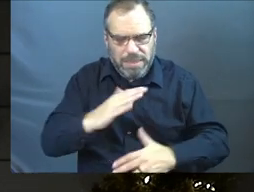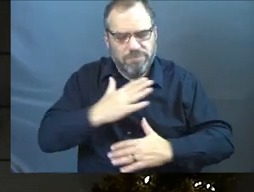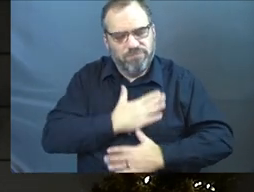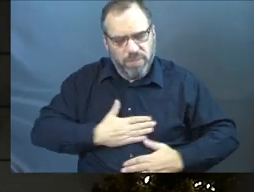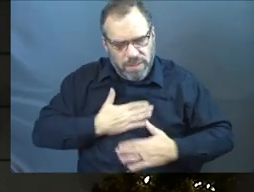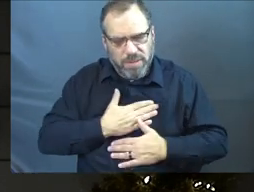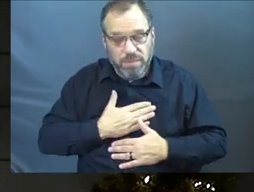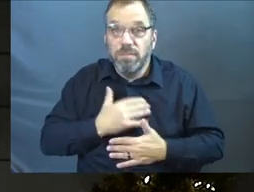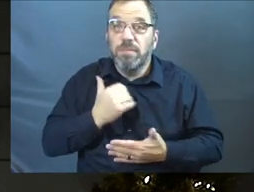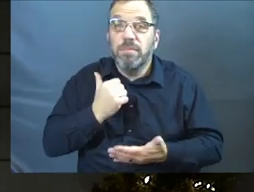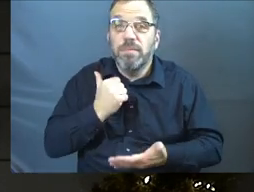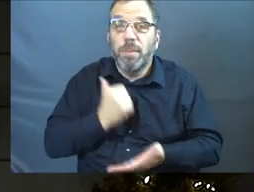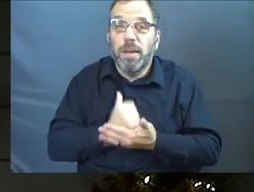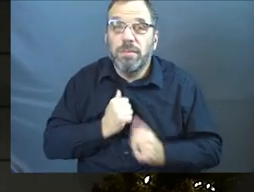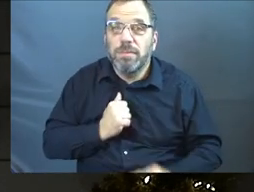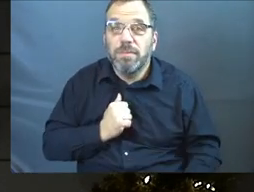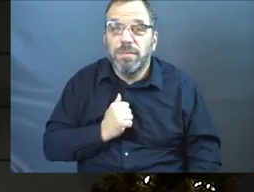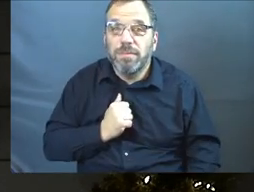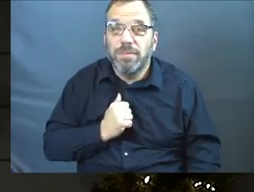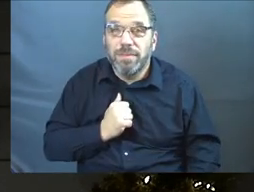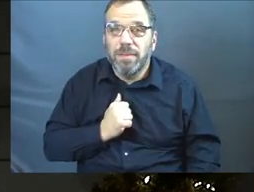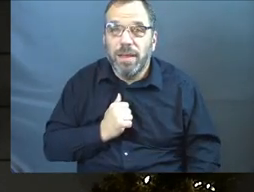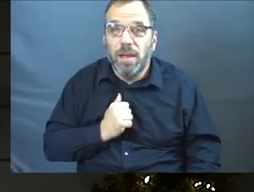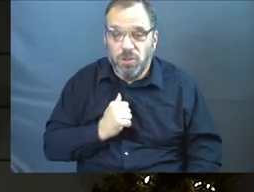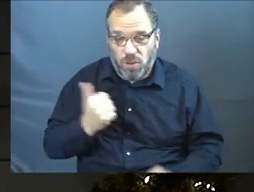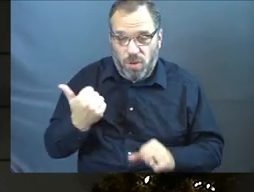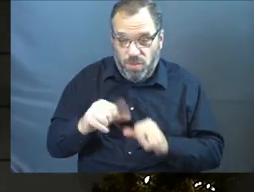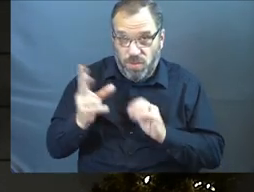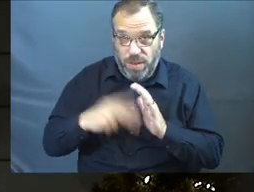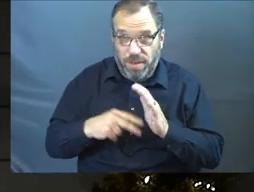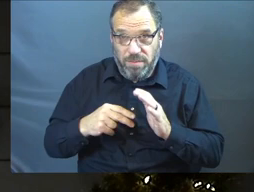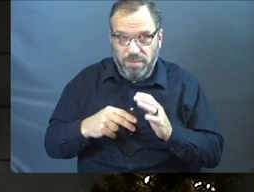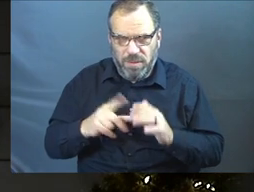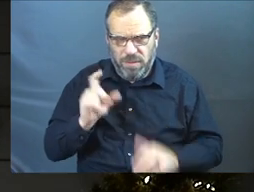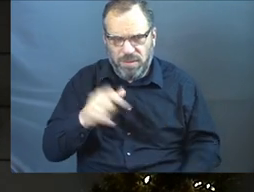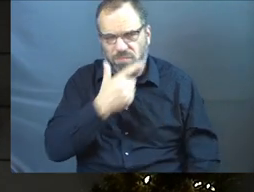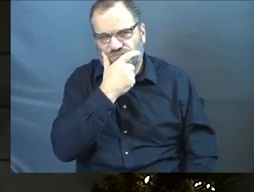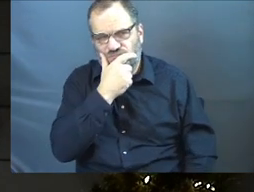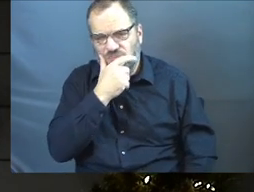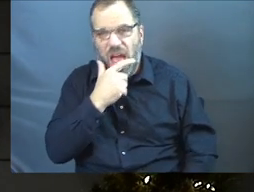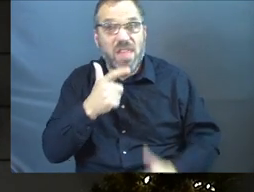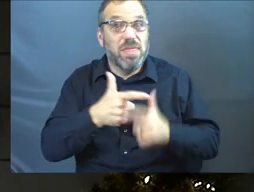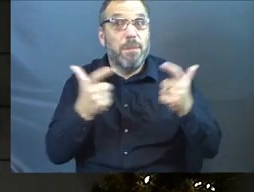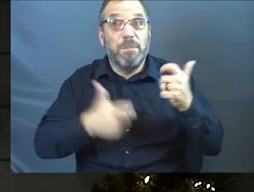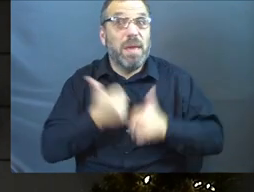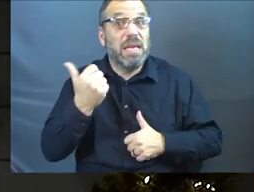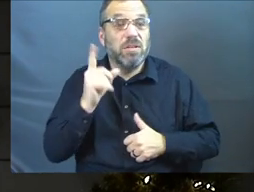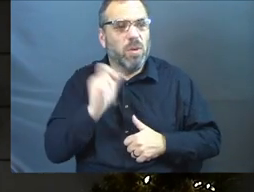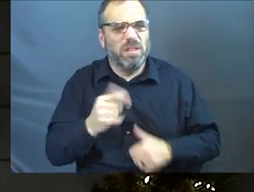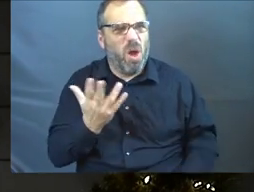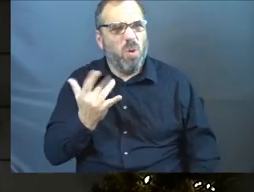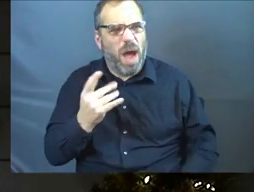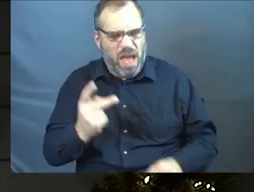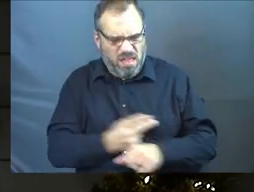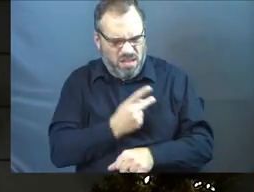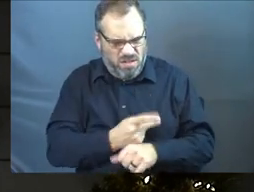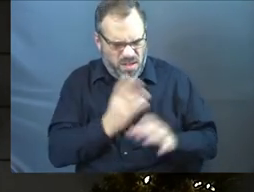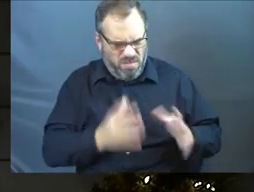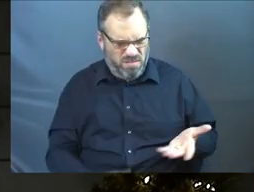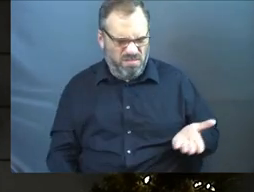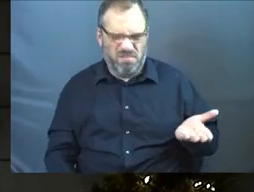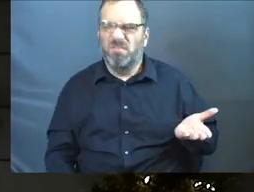pleased. Amen. So when you first read this, there's questions, right? Like the biggest one that I can think of is why the shepherds?